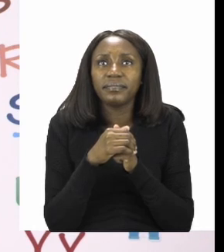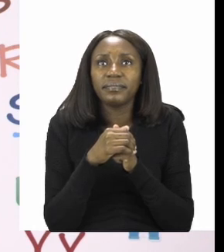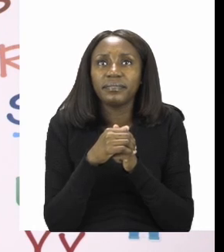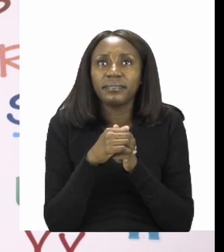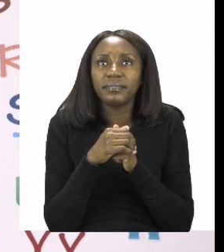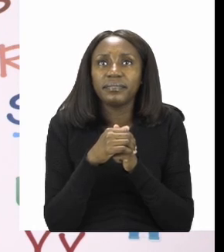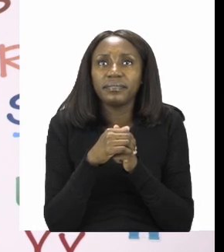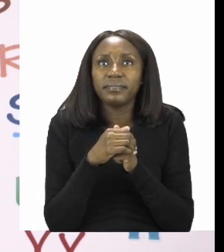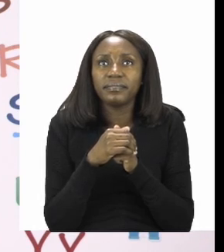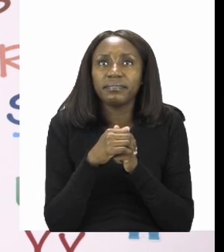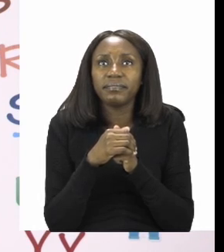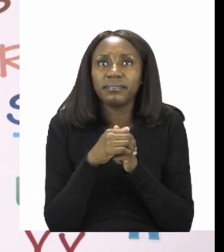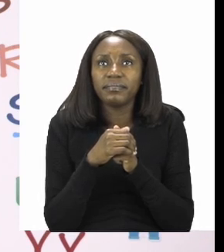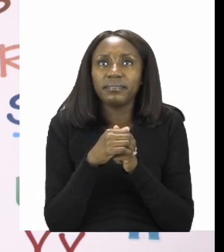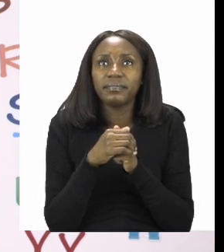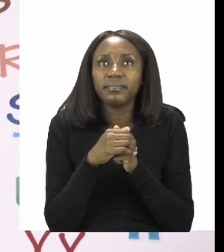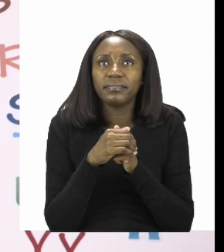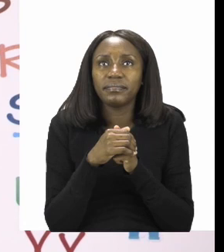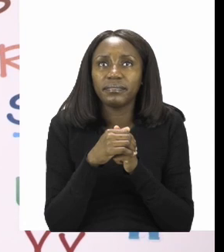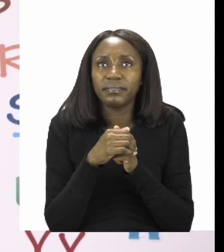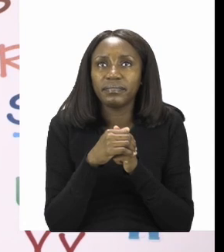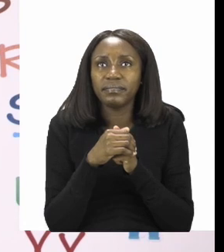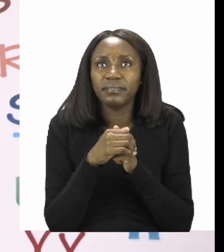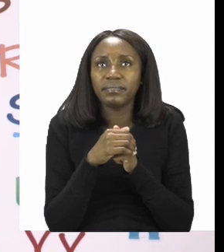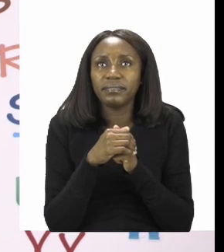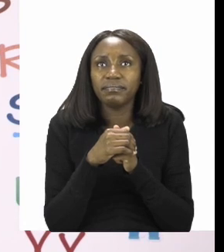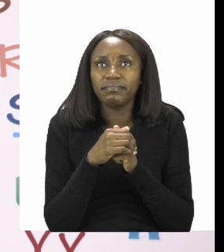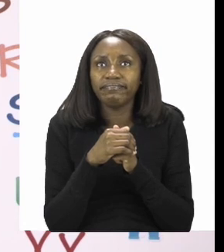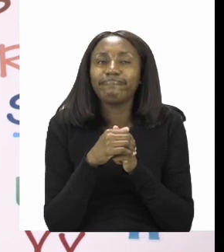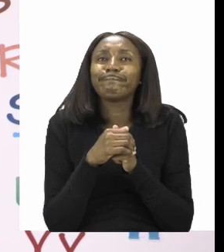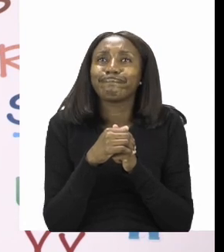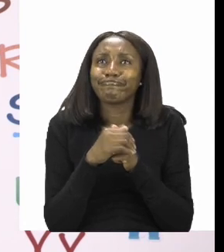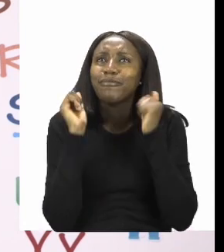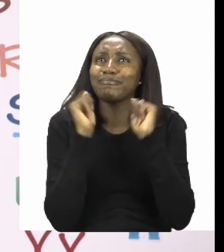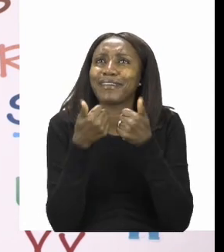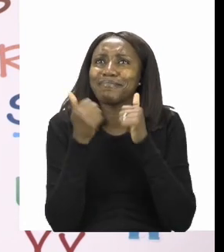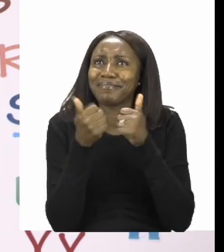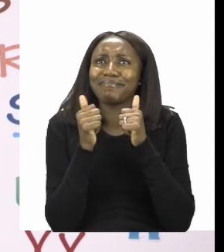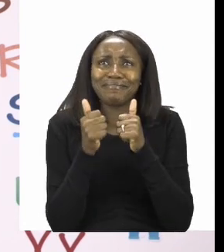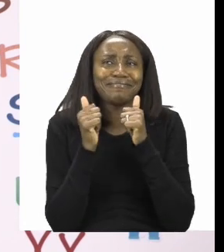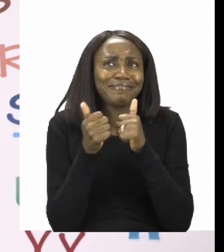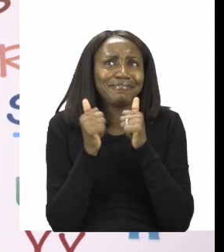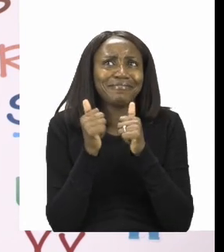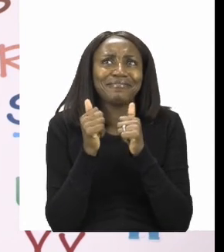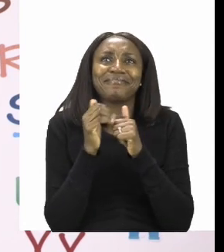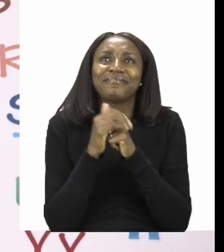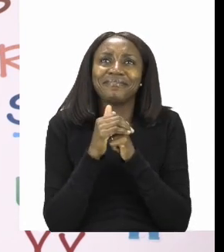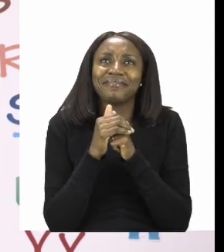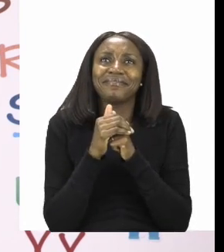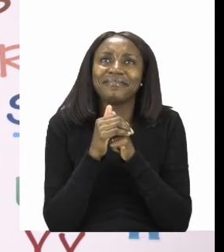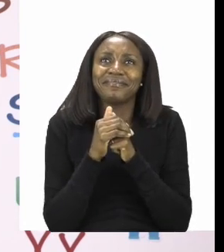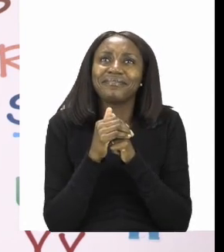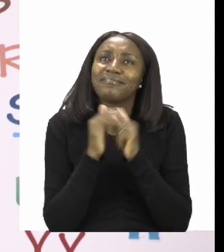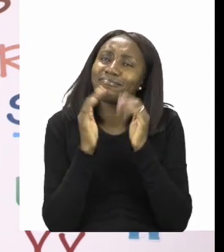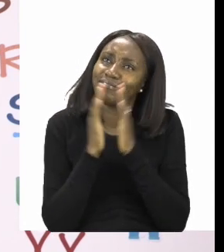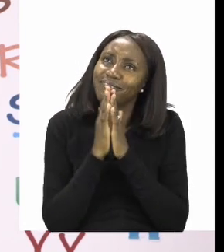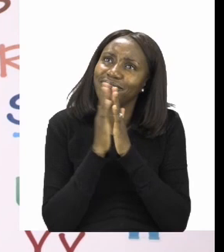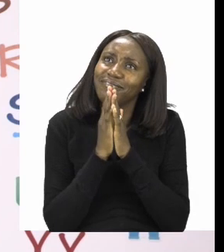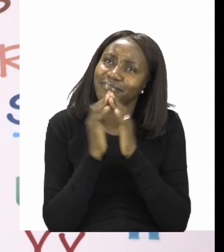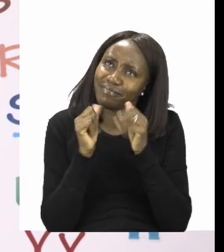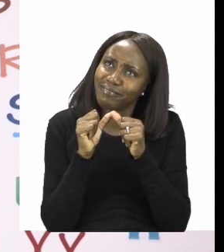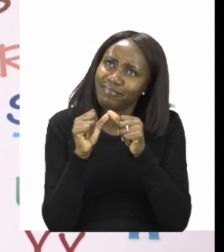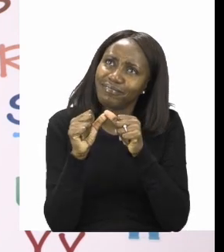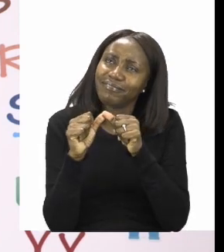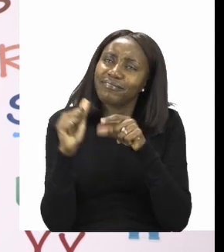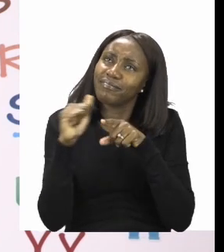and there are the feet. Well done, everyone. So I want you to continue practicing